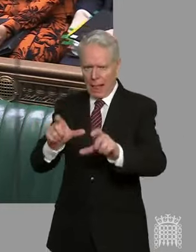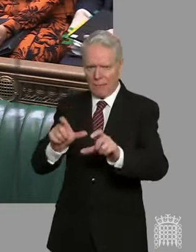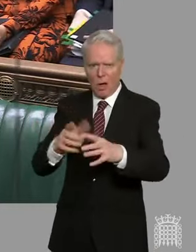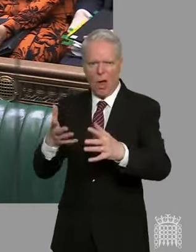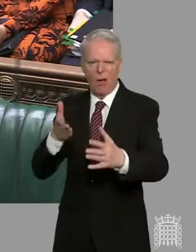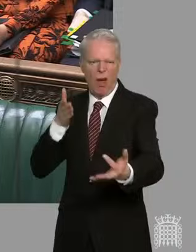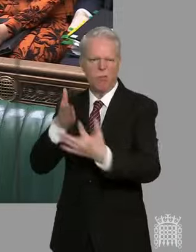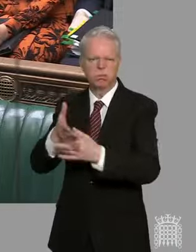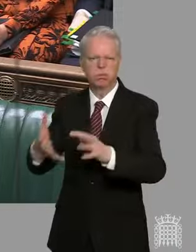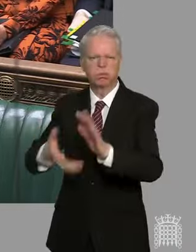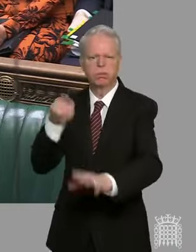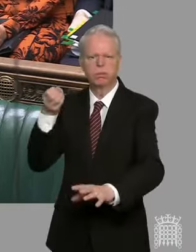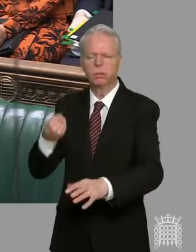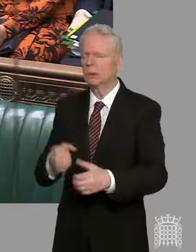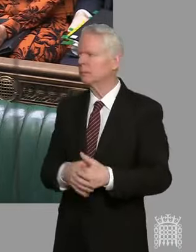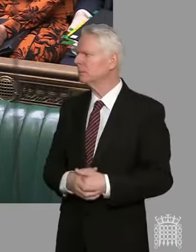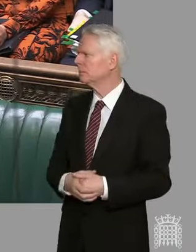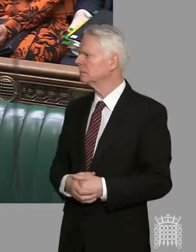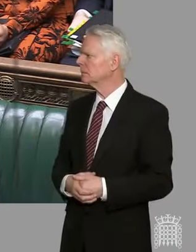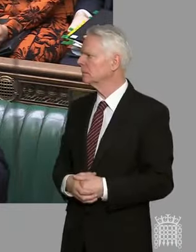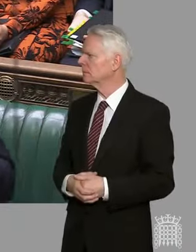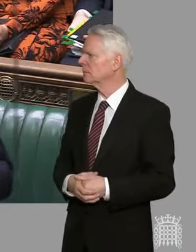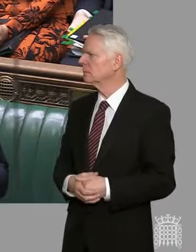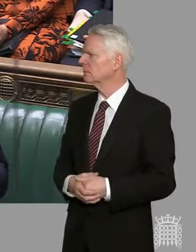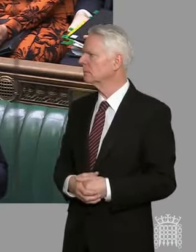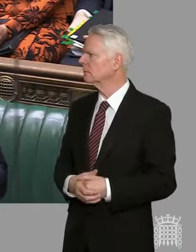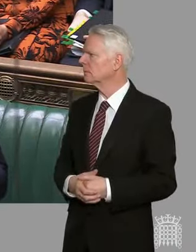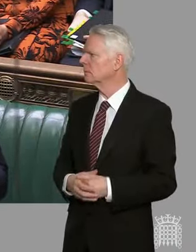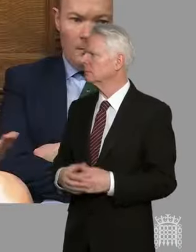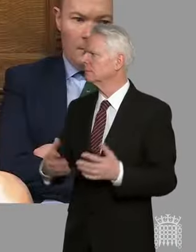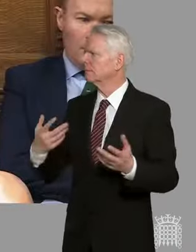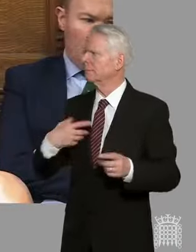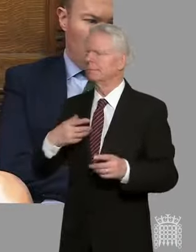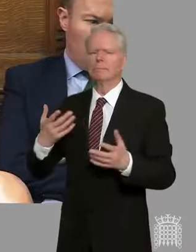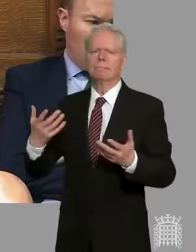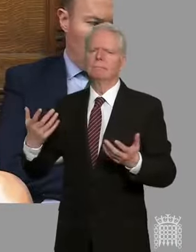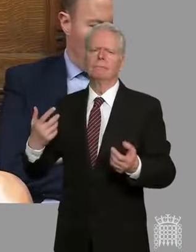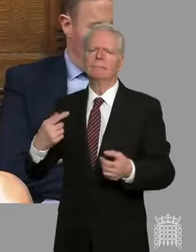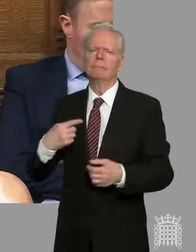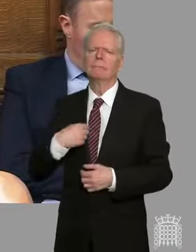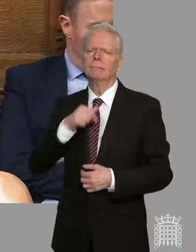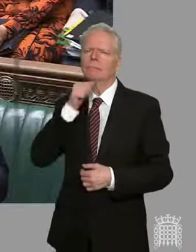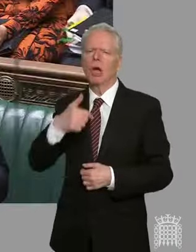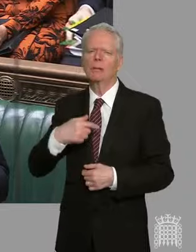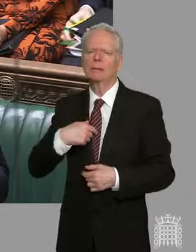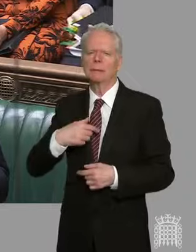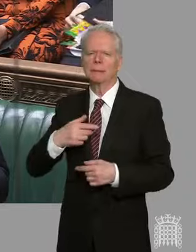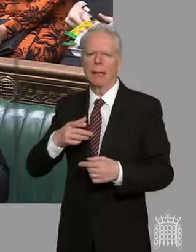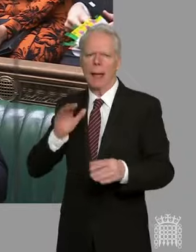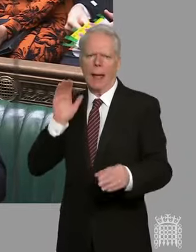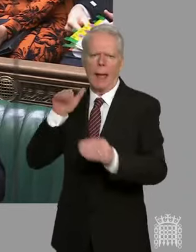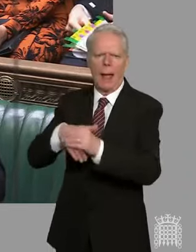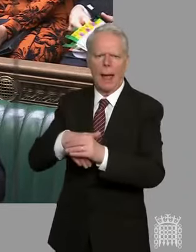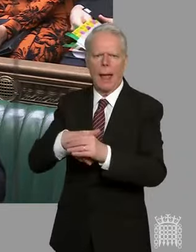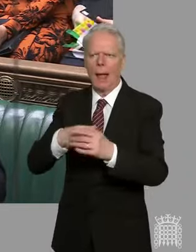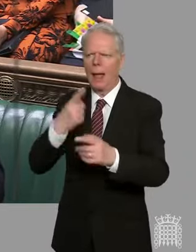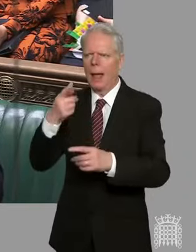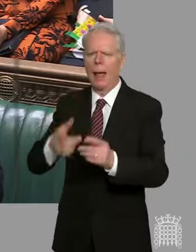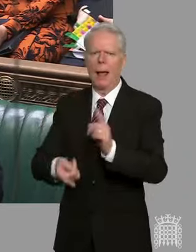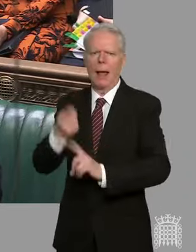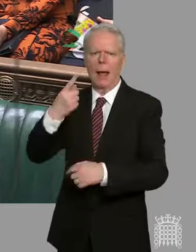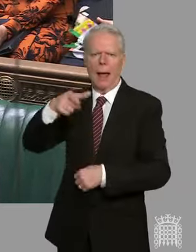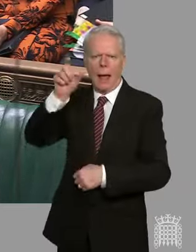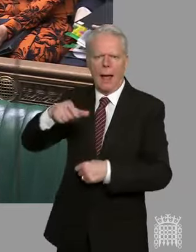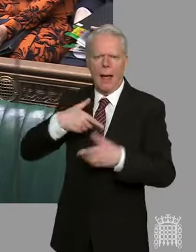infrastructure and the houses that we need to grow our economy. And one of the problems we had in the last 14 years was an assertional rhetoric that we